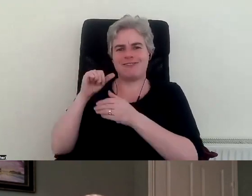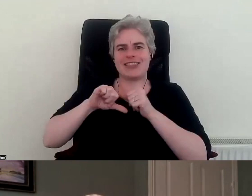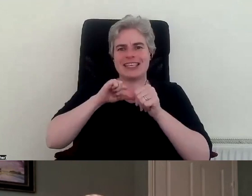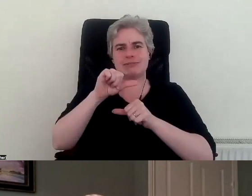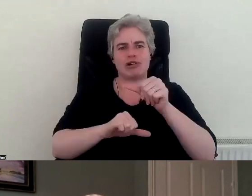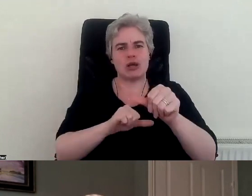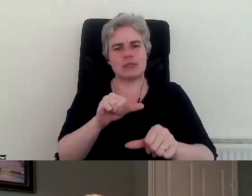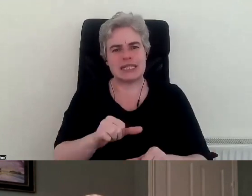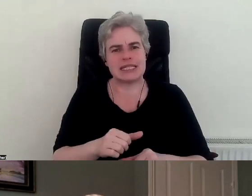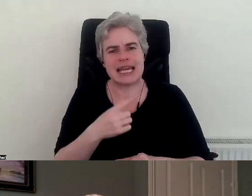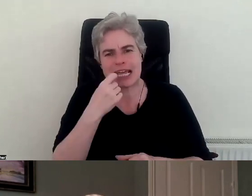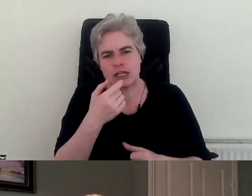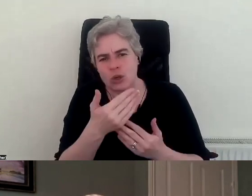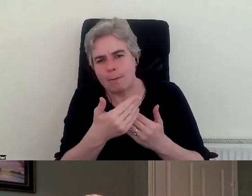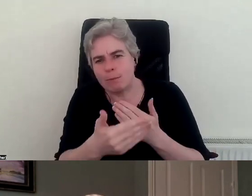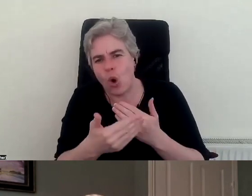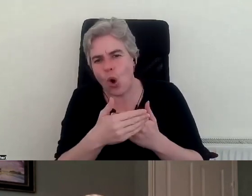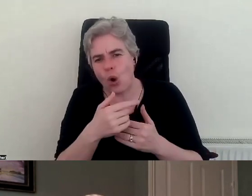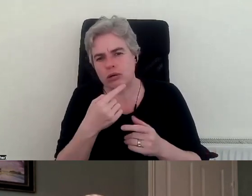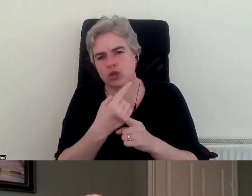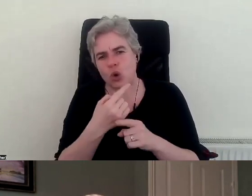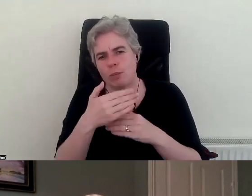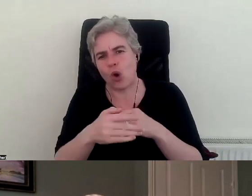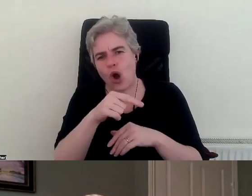could speak a little more about that.